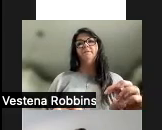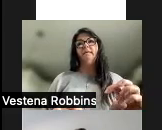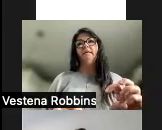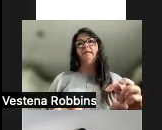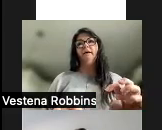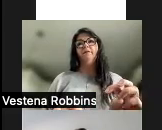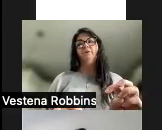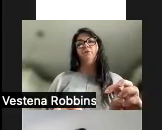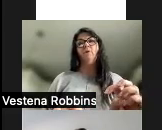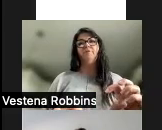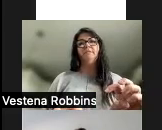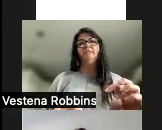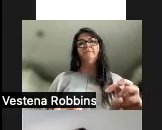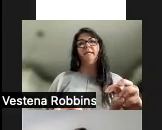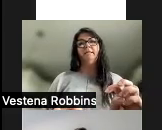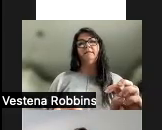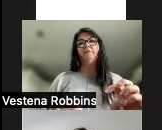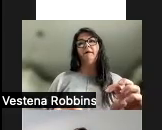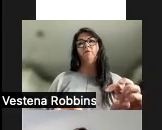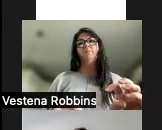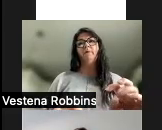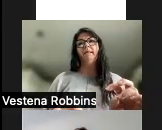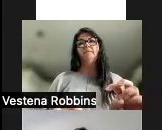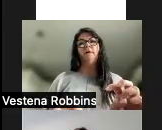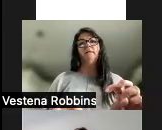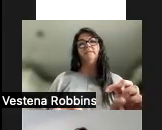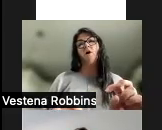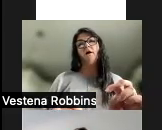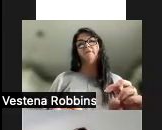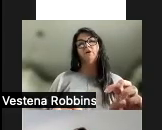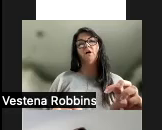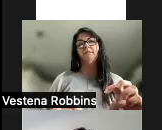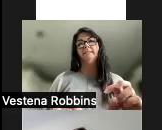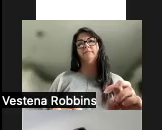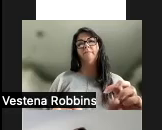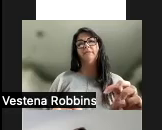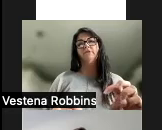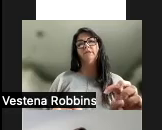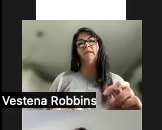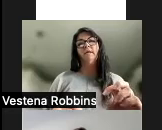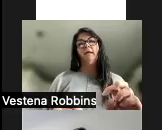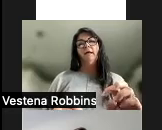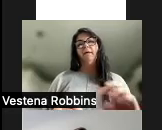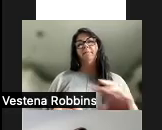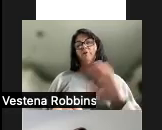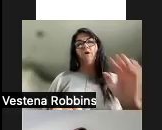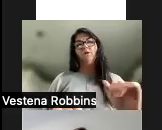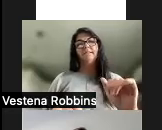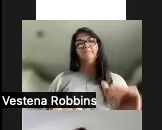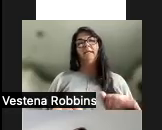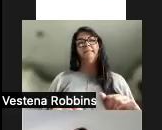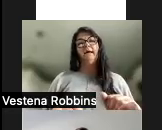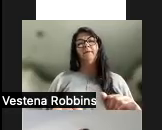You'll see a few references at the end of the PowerPoint, as well as all of our contact information. If you